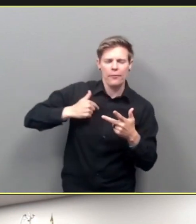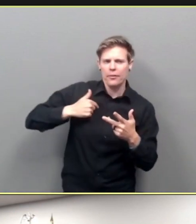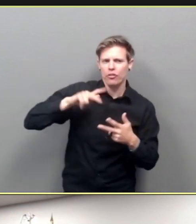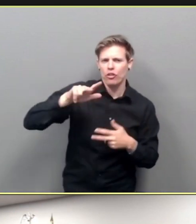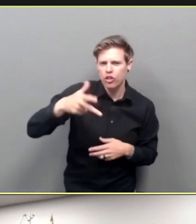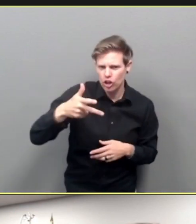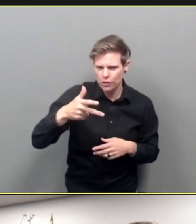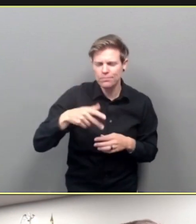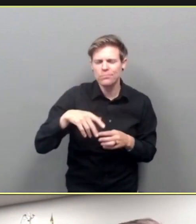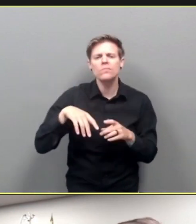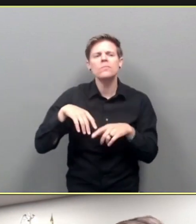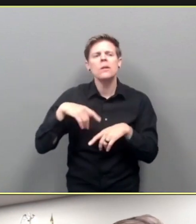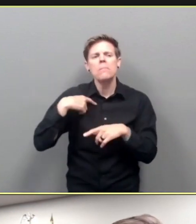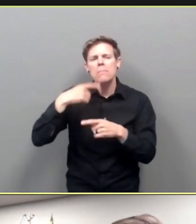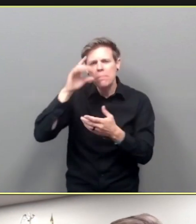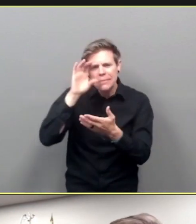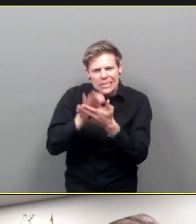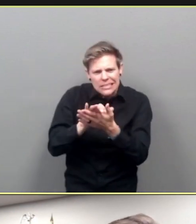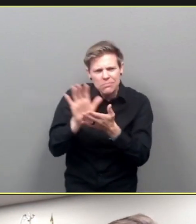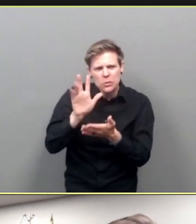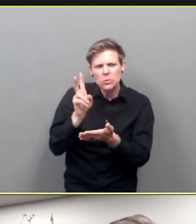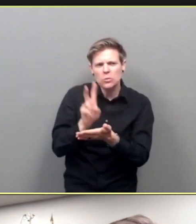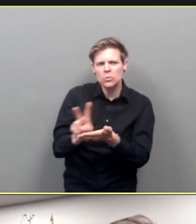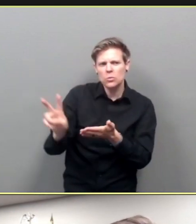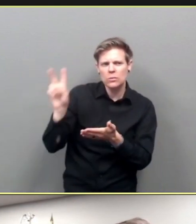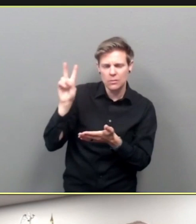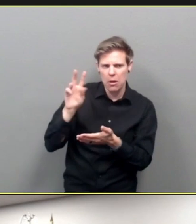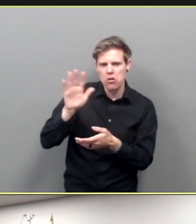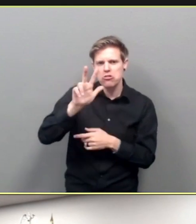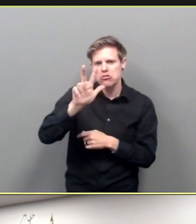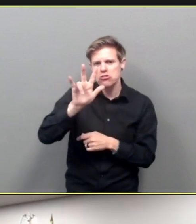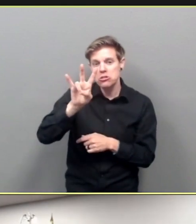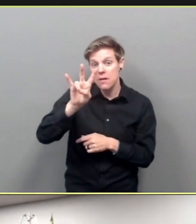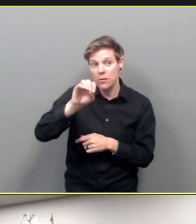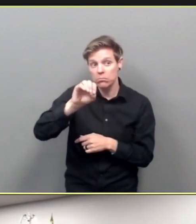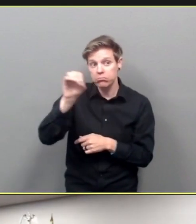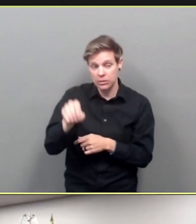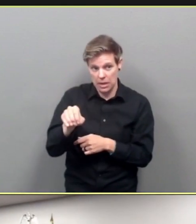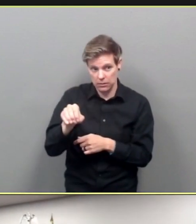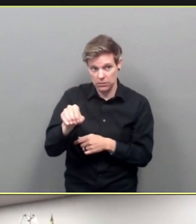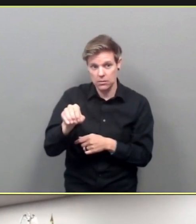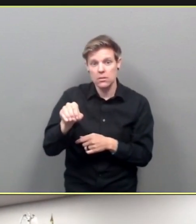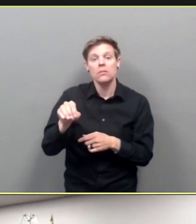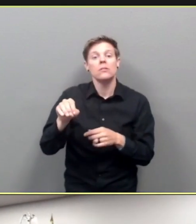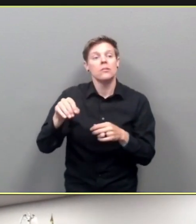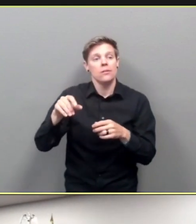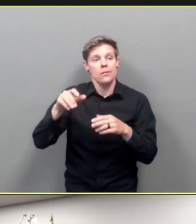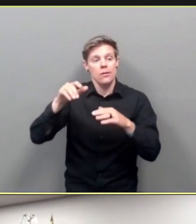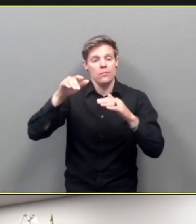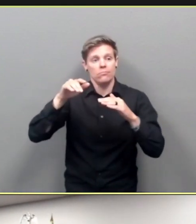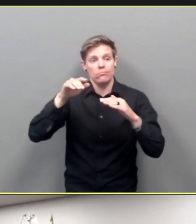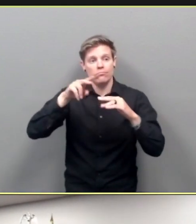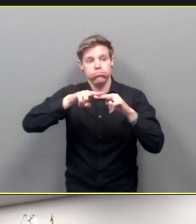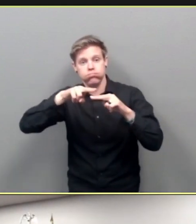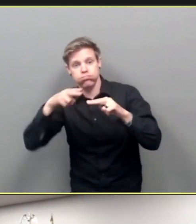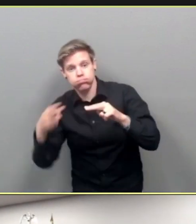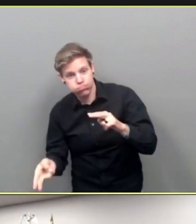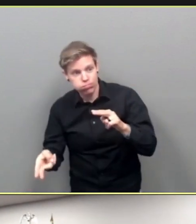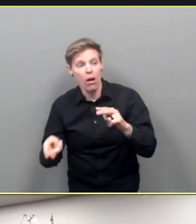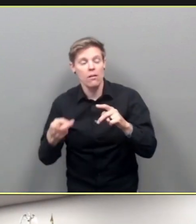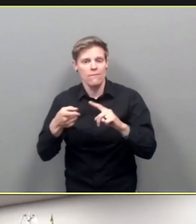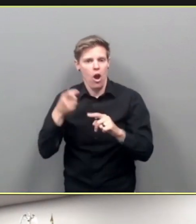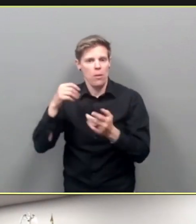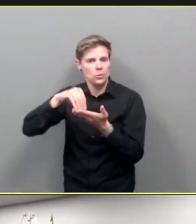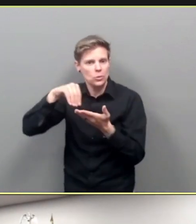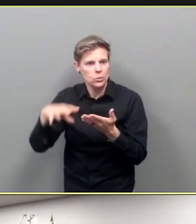2 weeks ago the 37% drop in cases among teachers and students in school settings. And I wanted to see if you'd